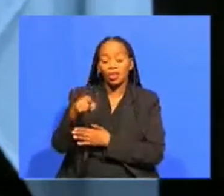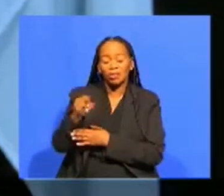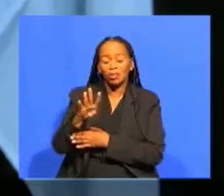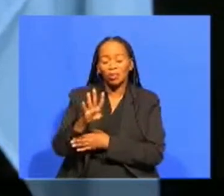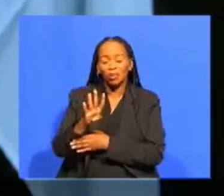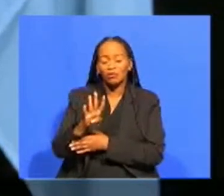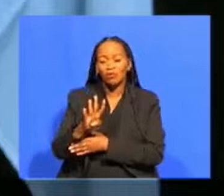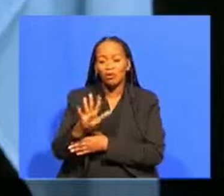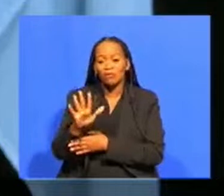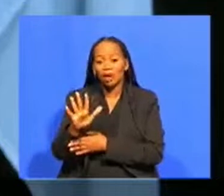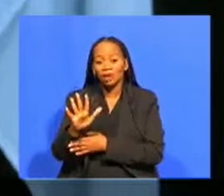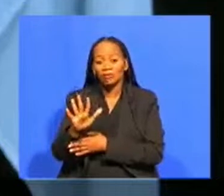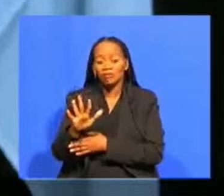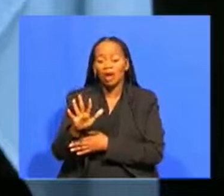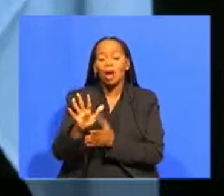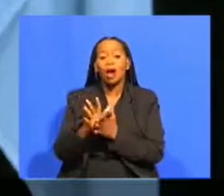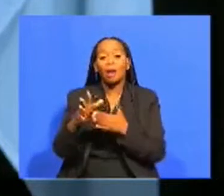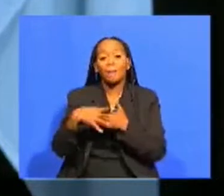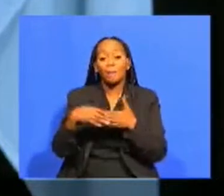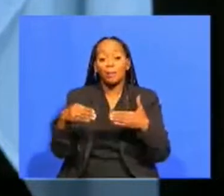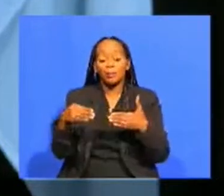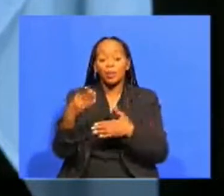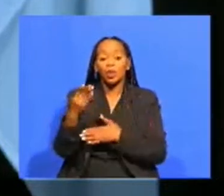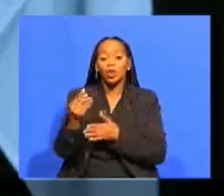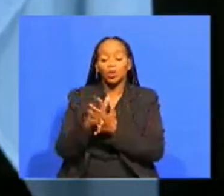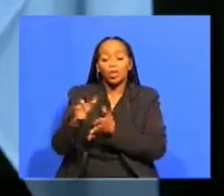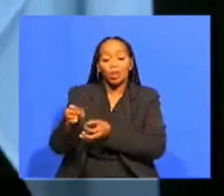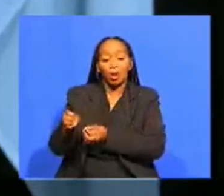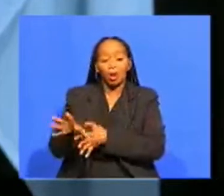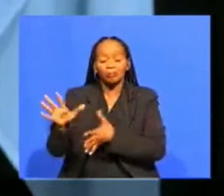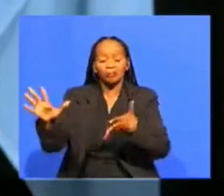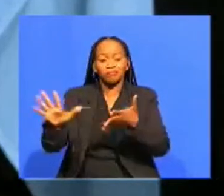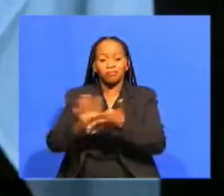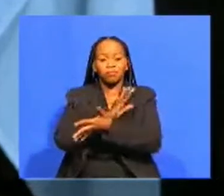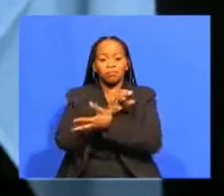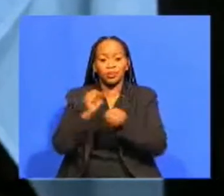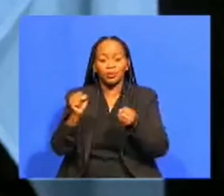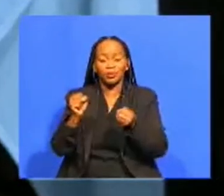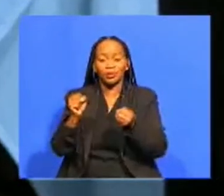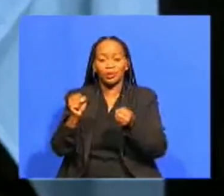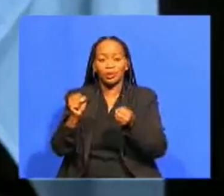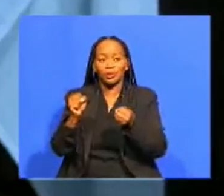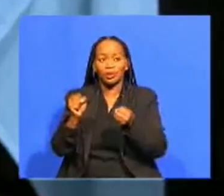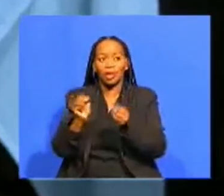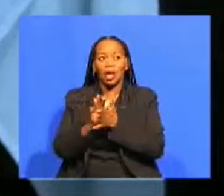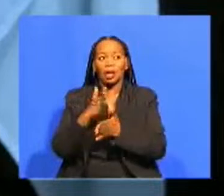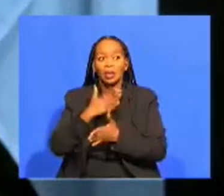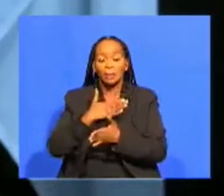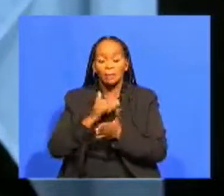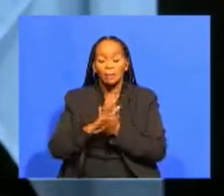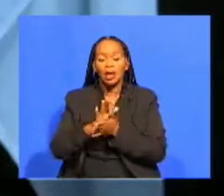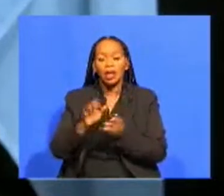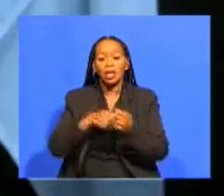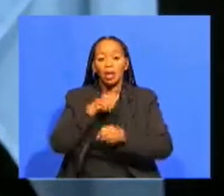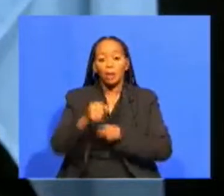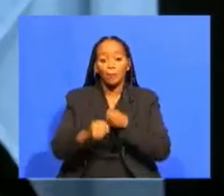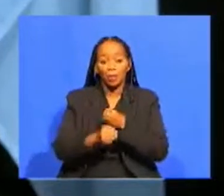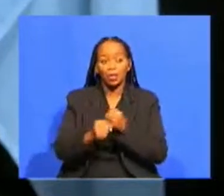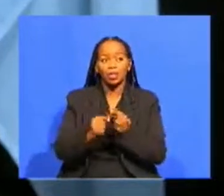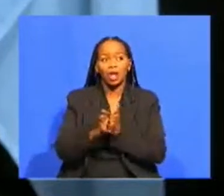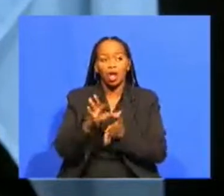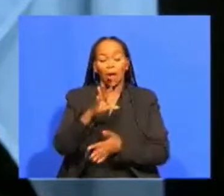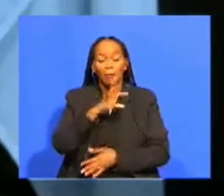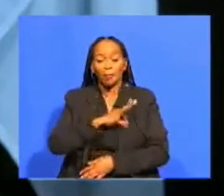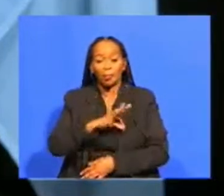$3.45 billion in loss and damage, when my annual income is under $3